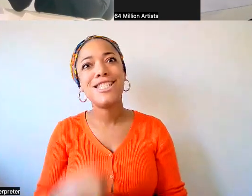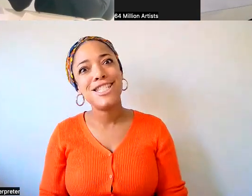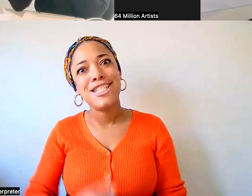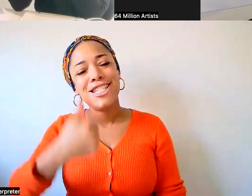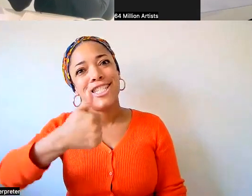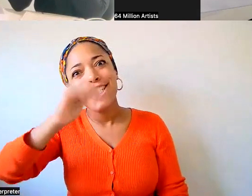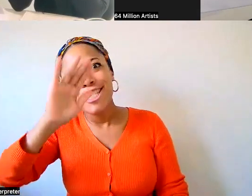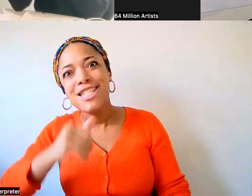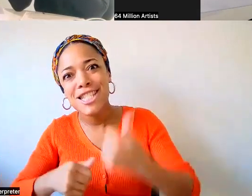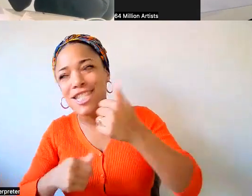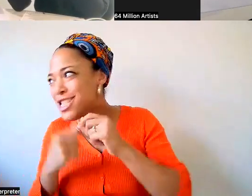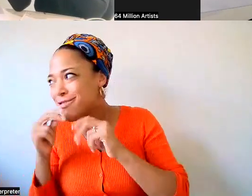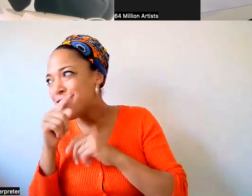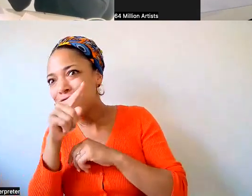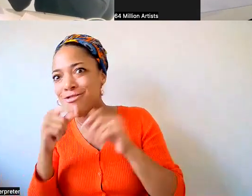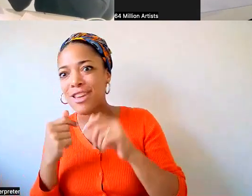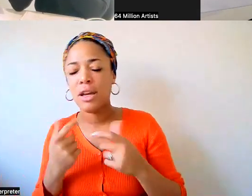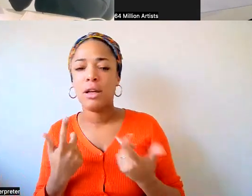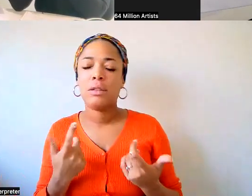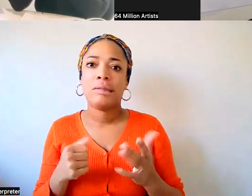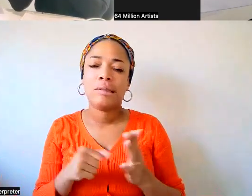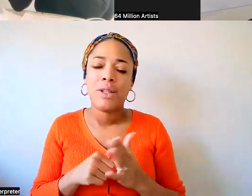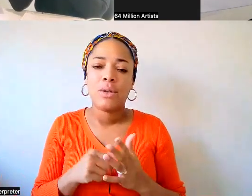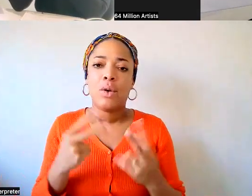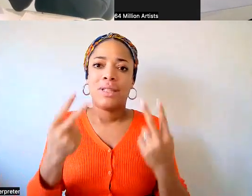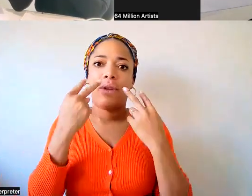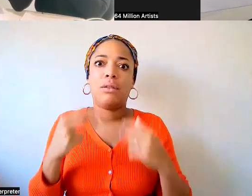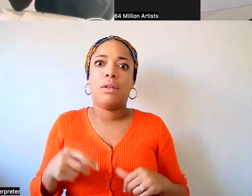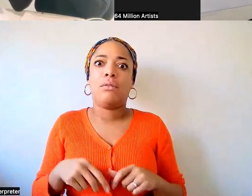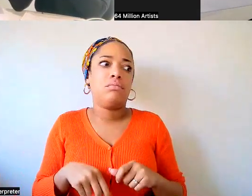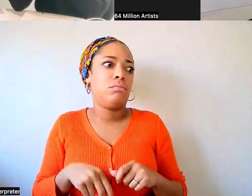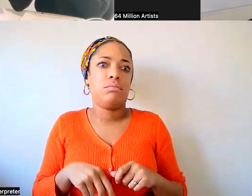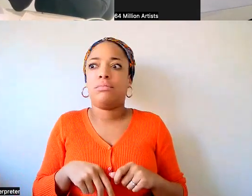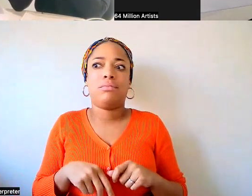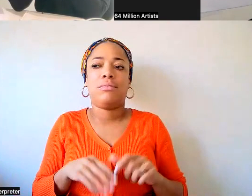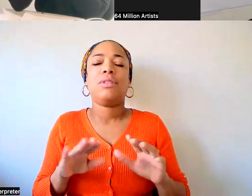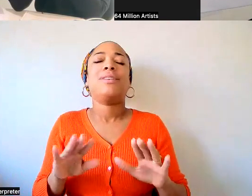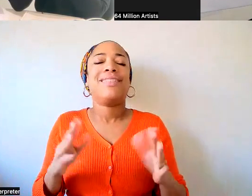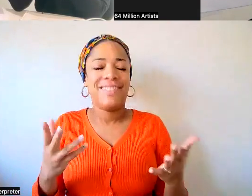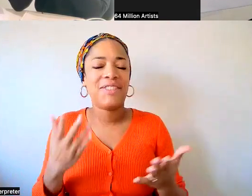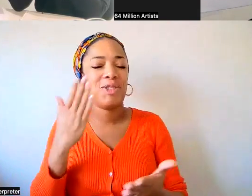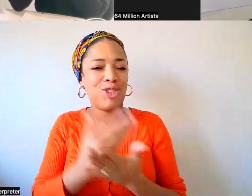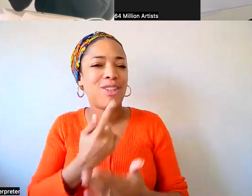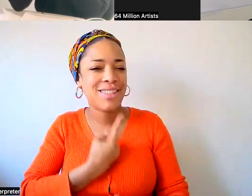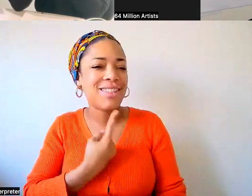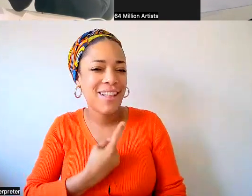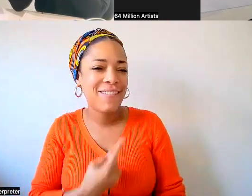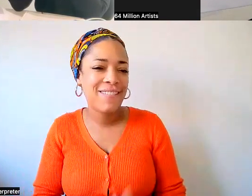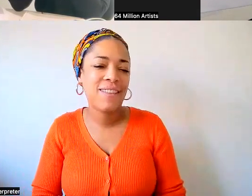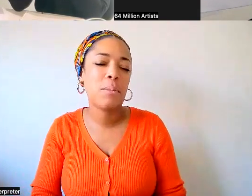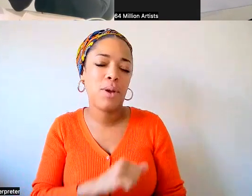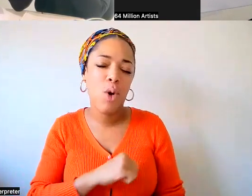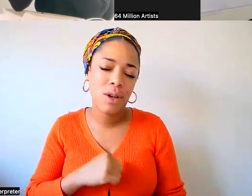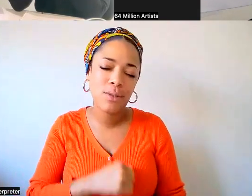like that. And the old people trying to put you off and so on. But if you trust what you've got, okay, and you're honest to